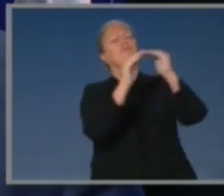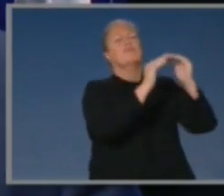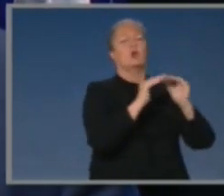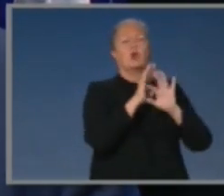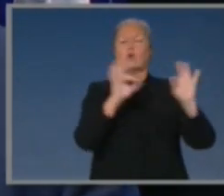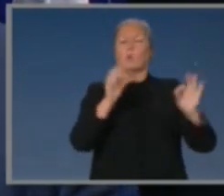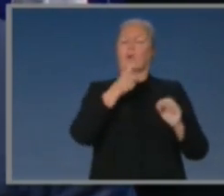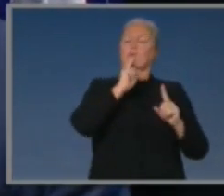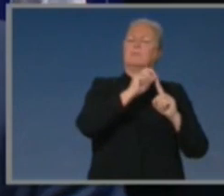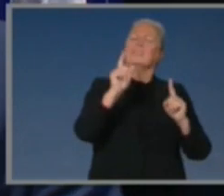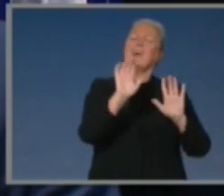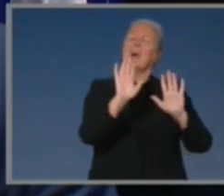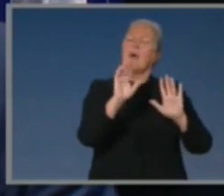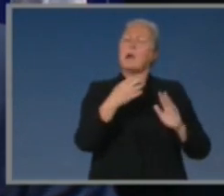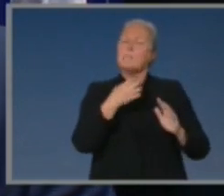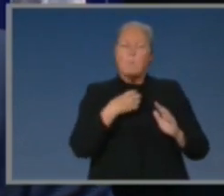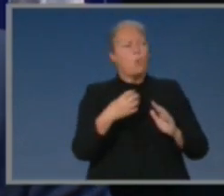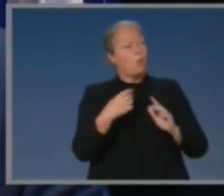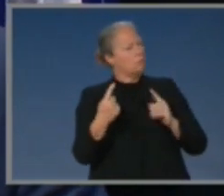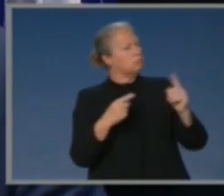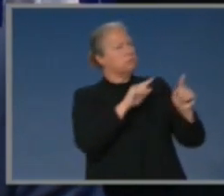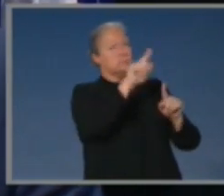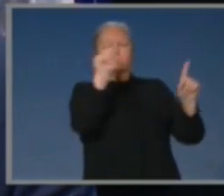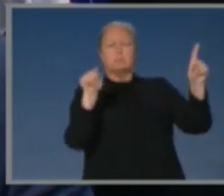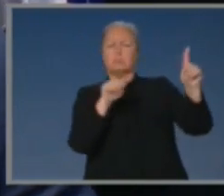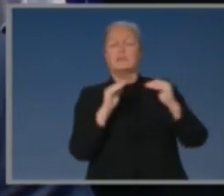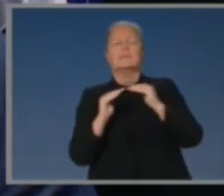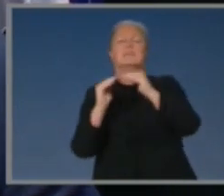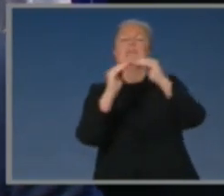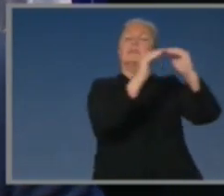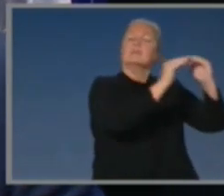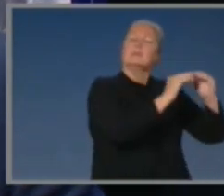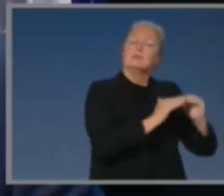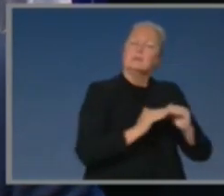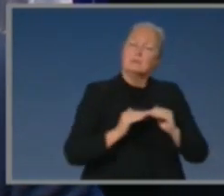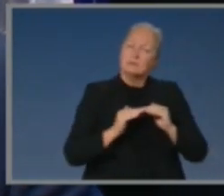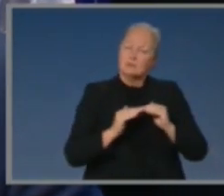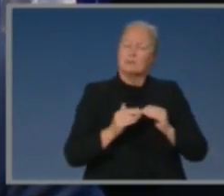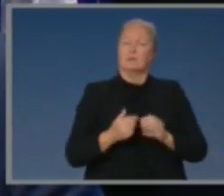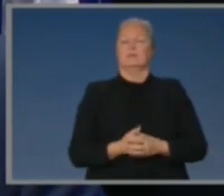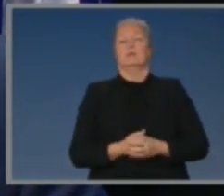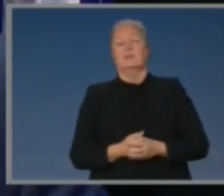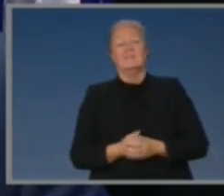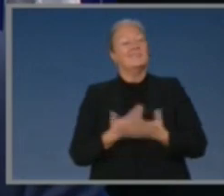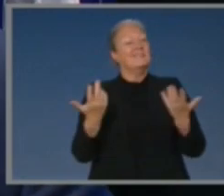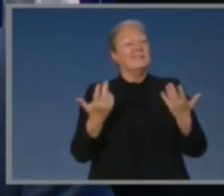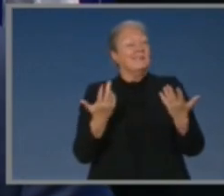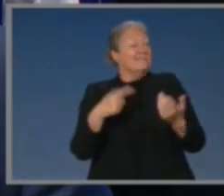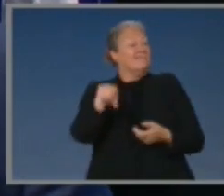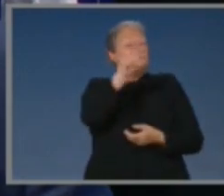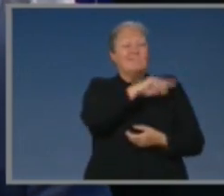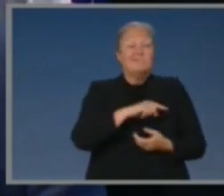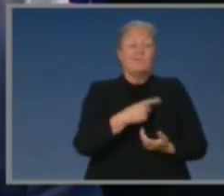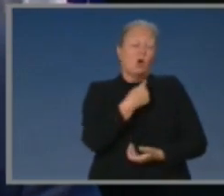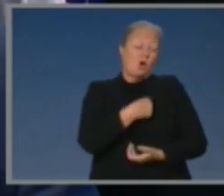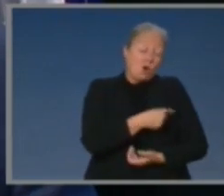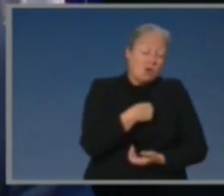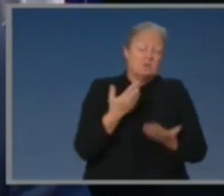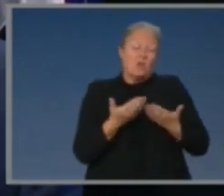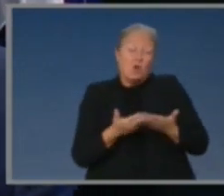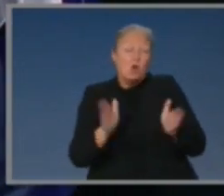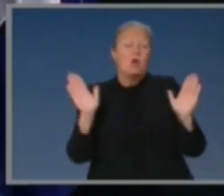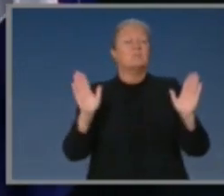consistency. And within those discussions, they have always been candid, they've always been honest, and they've always been in good faith. And